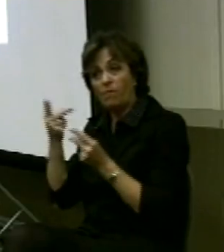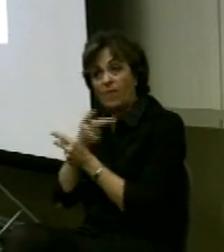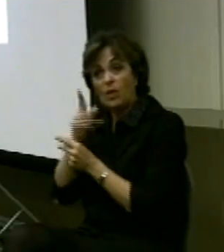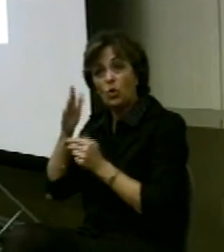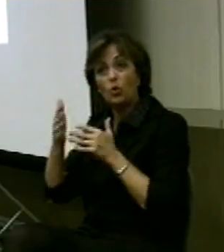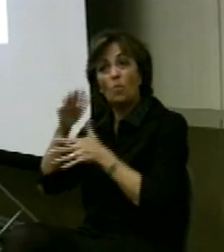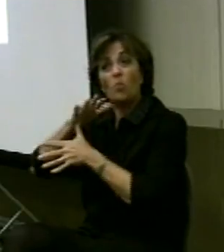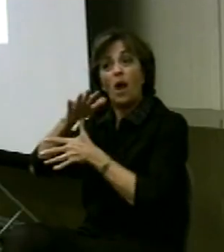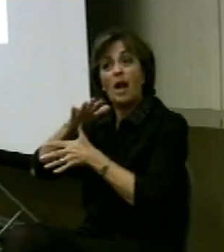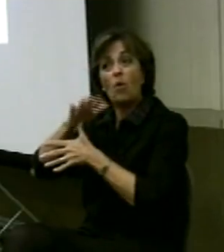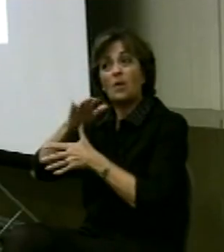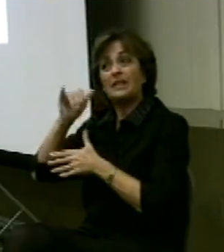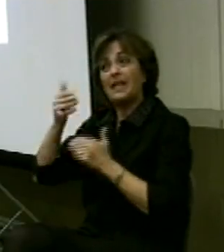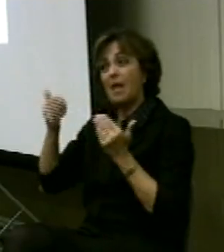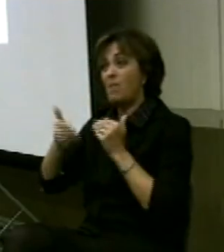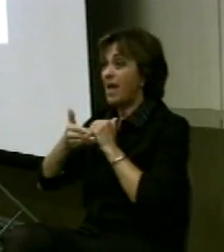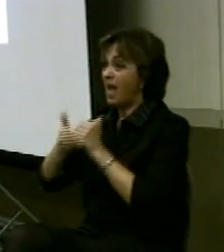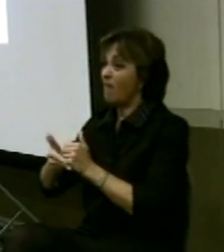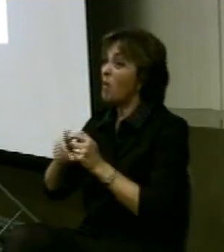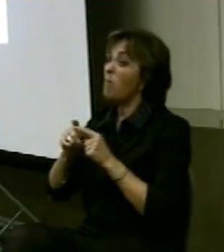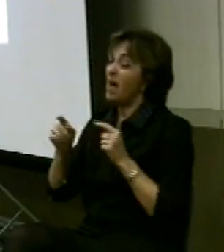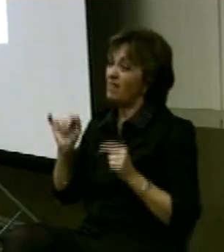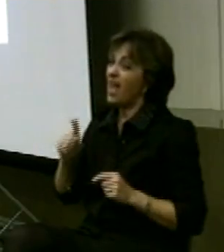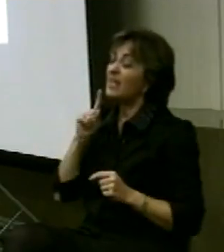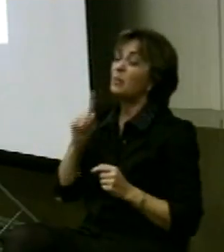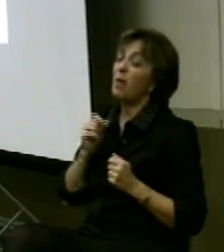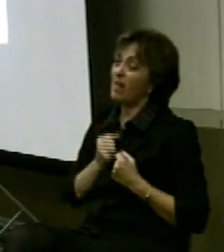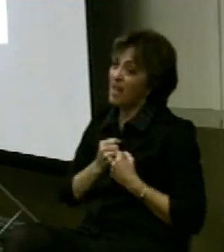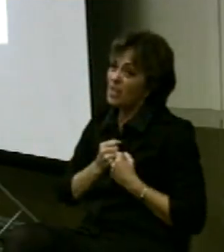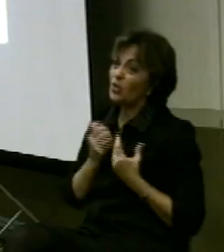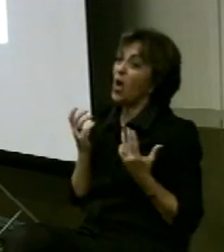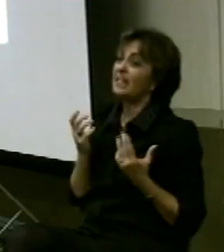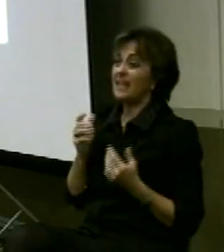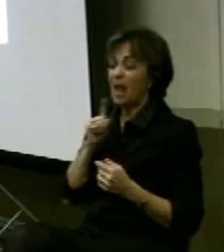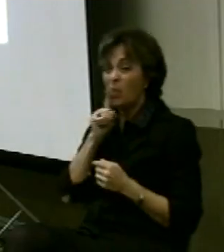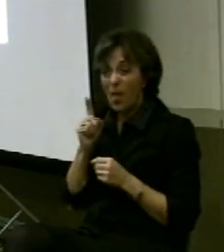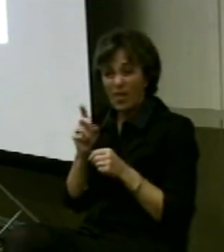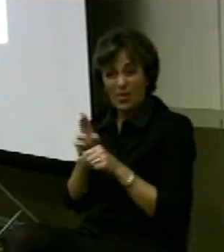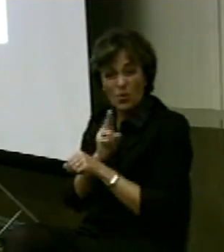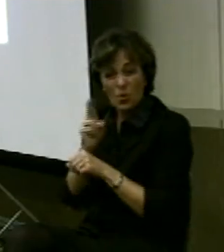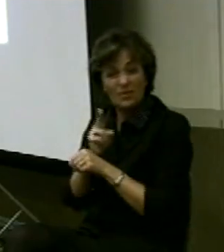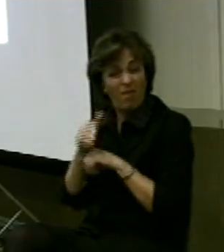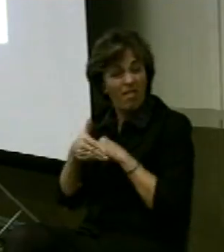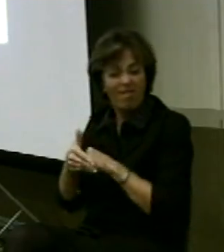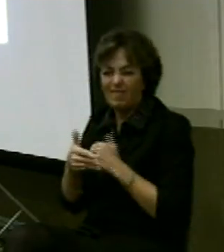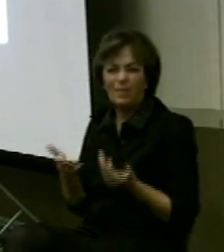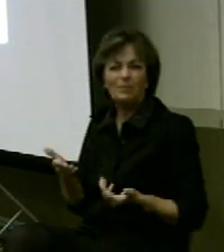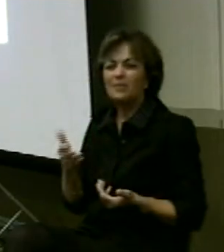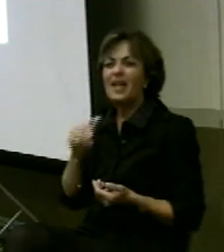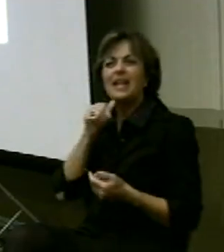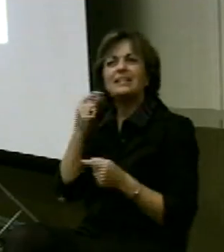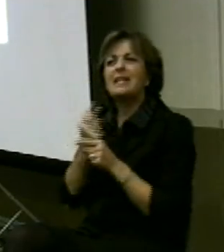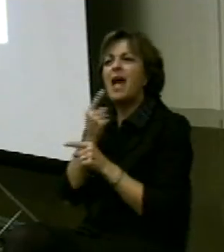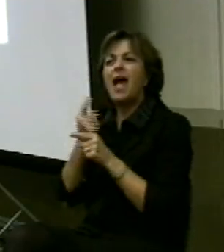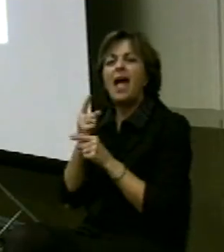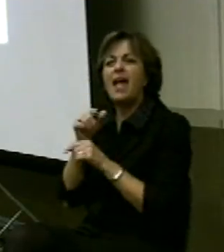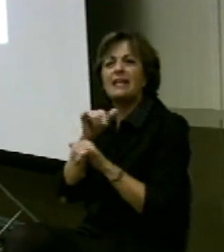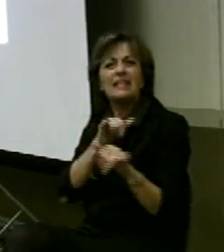be, that might be helpful, but otherwise that's exhausting and it's not really useful because it's inconsistent. You have too